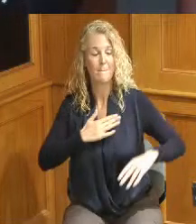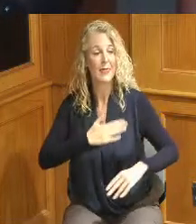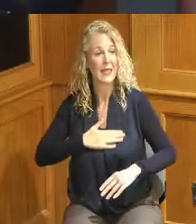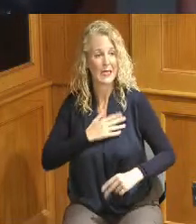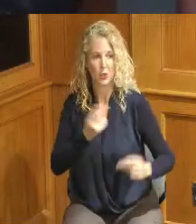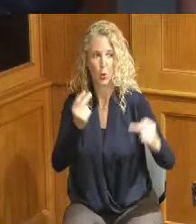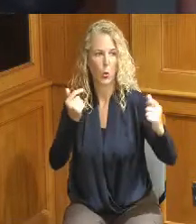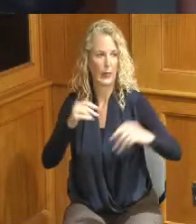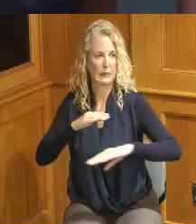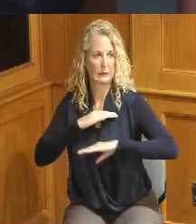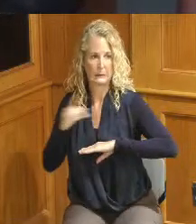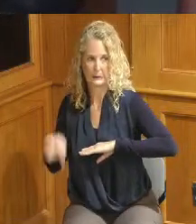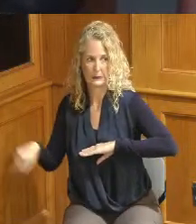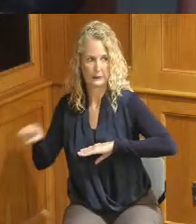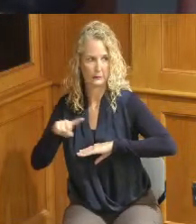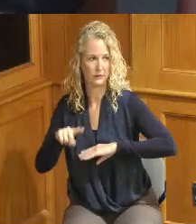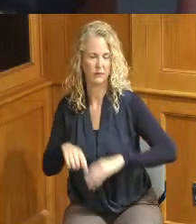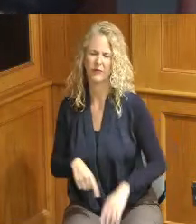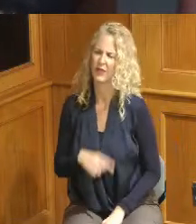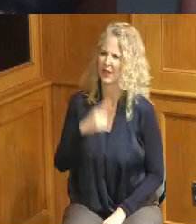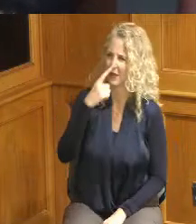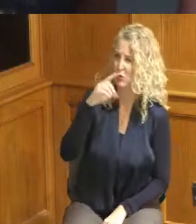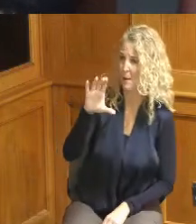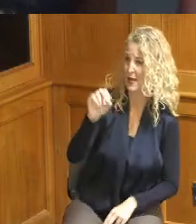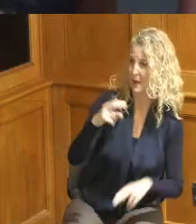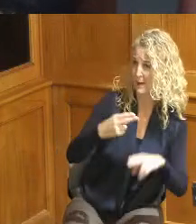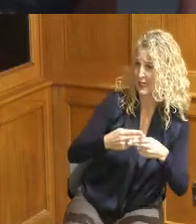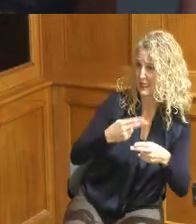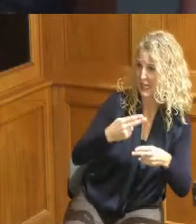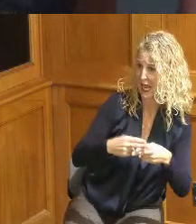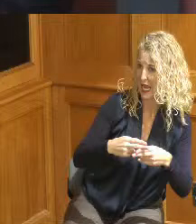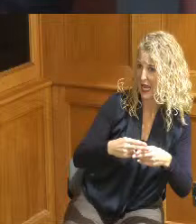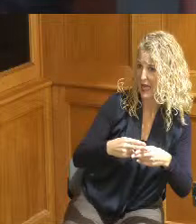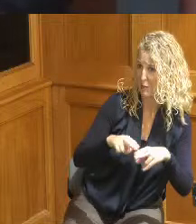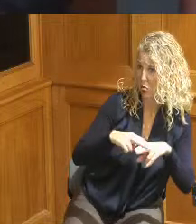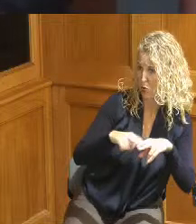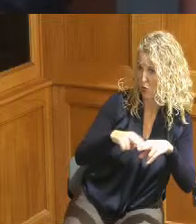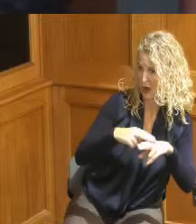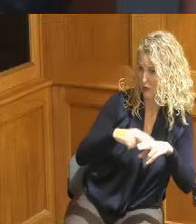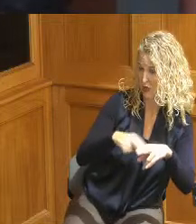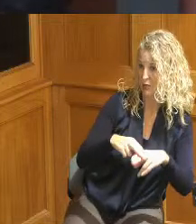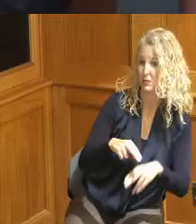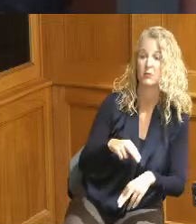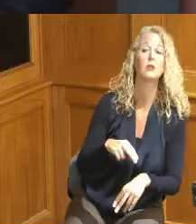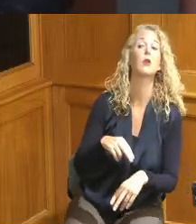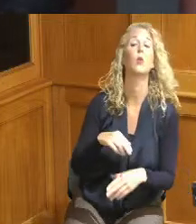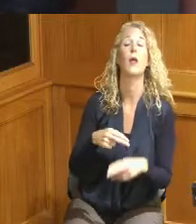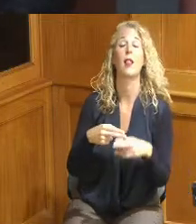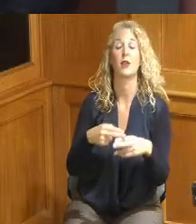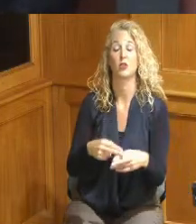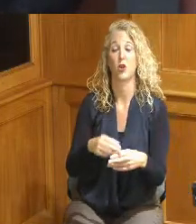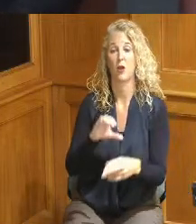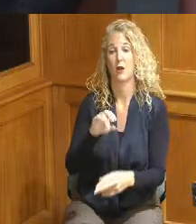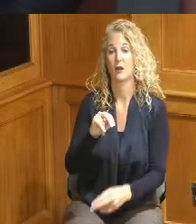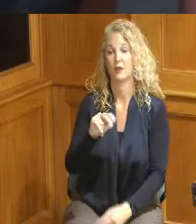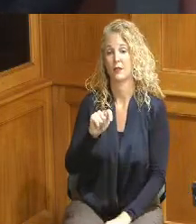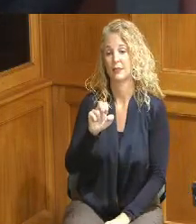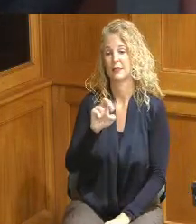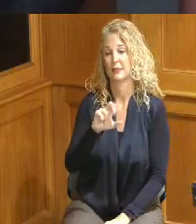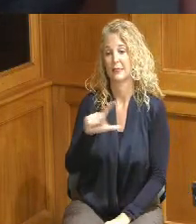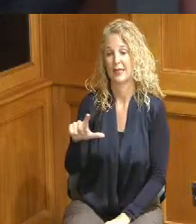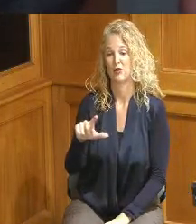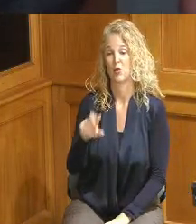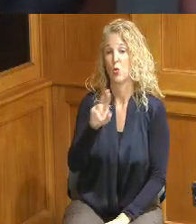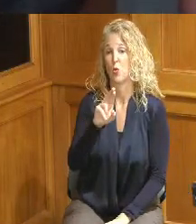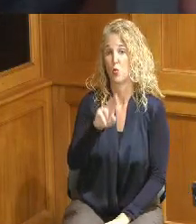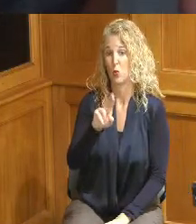concerns about this. What's the company's name? So the owner of the yard is Central Railroad of Indiana. So what happens is you've got a